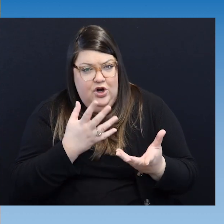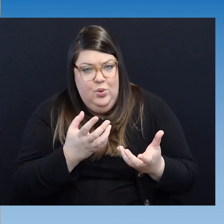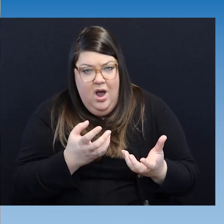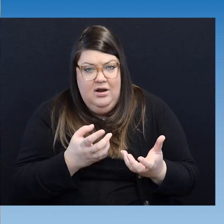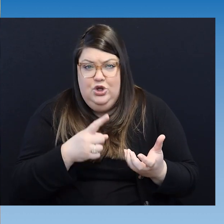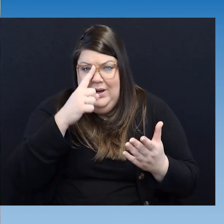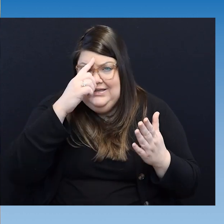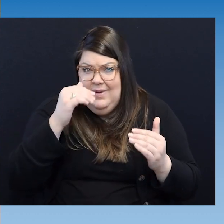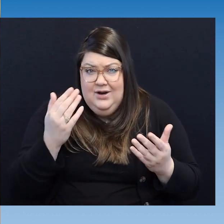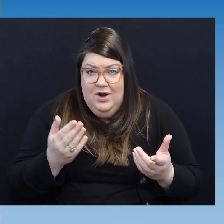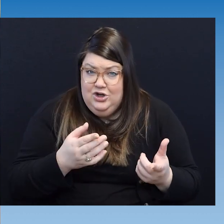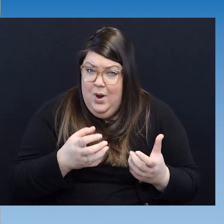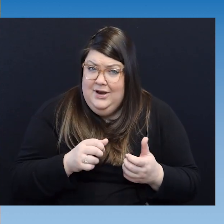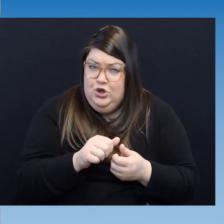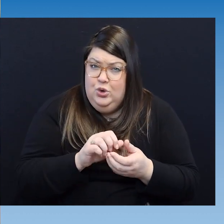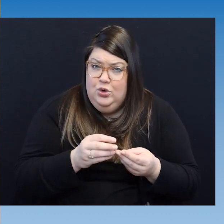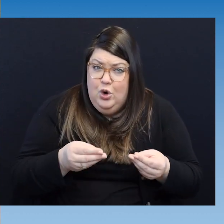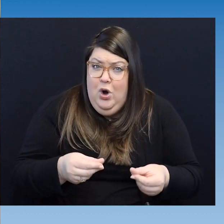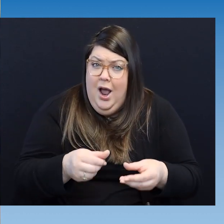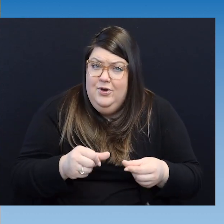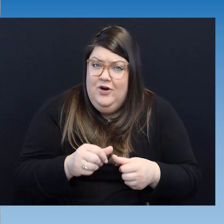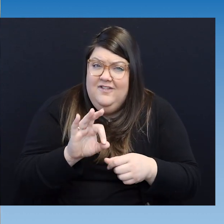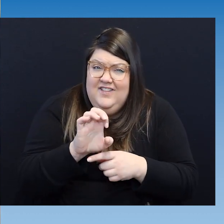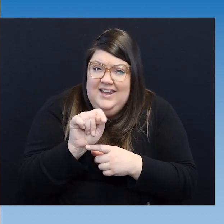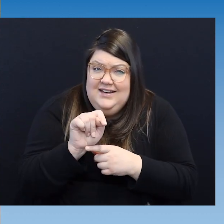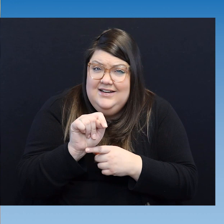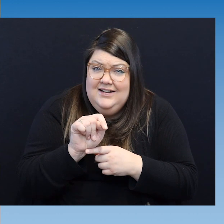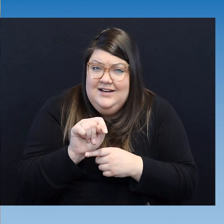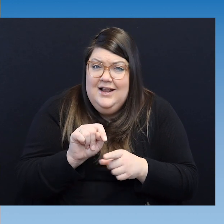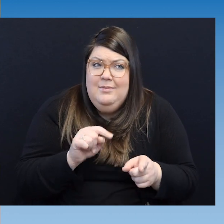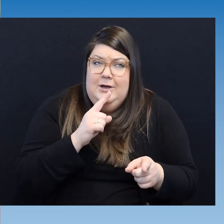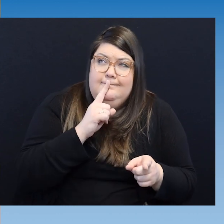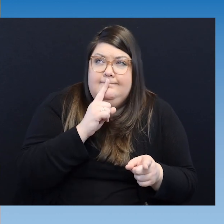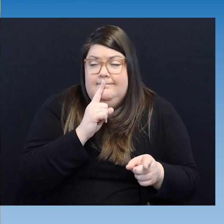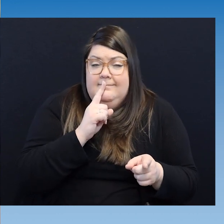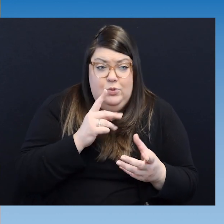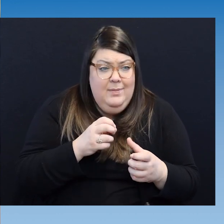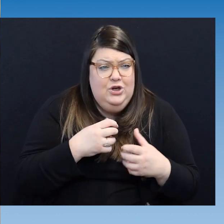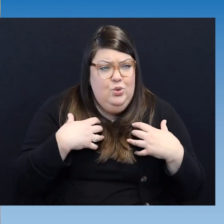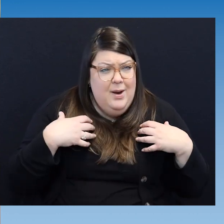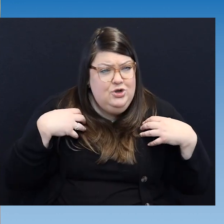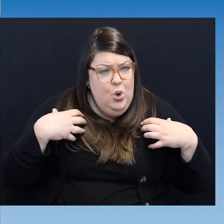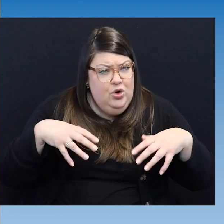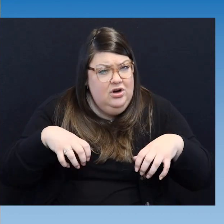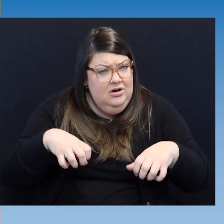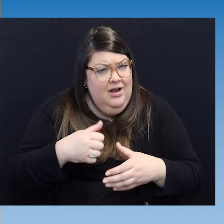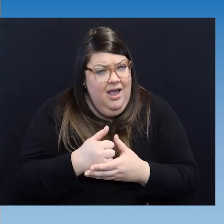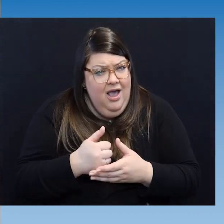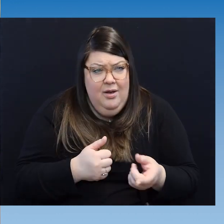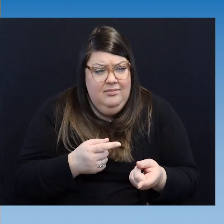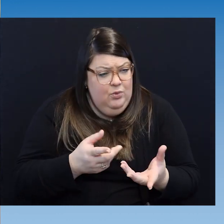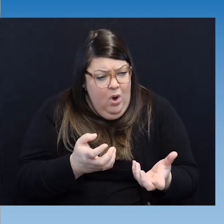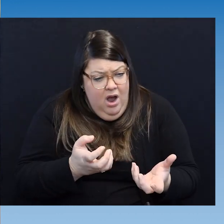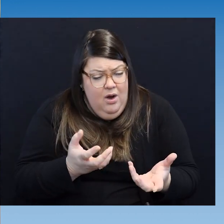expect? Do you expect for me to rub your feet? You know, without you saying anything, do you want me to rub your shoulders? You know, what is it that